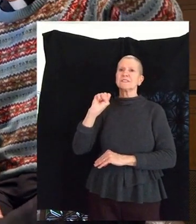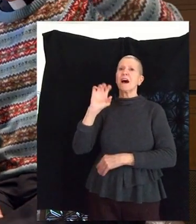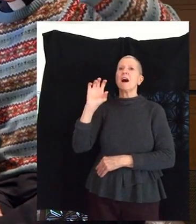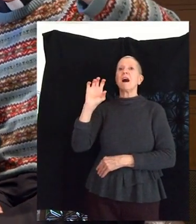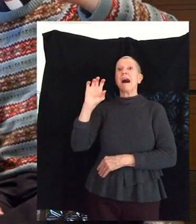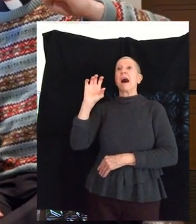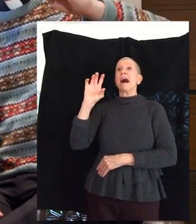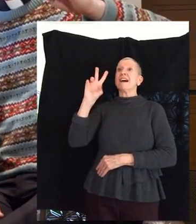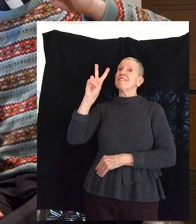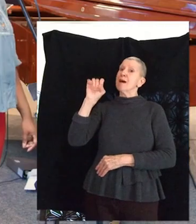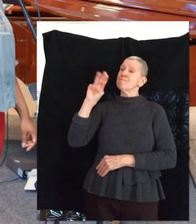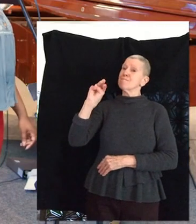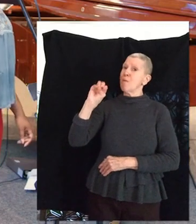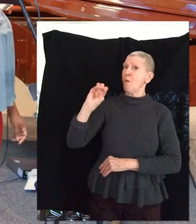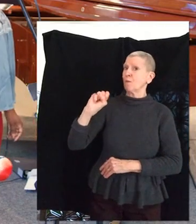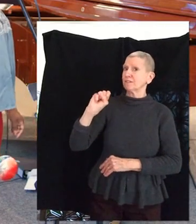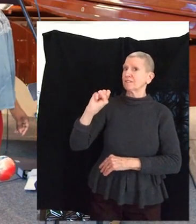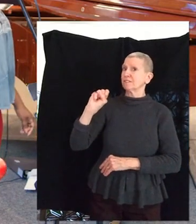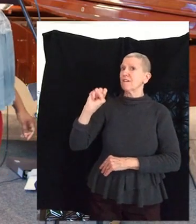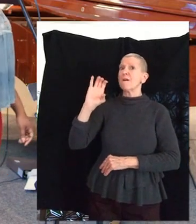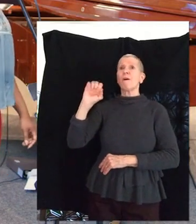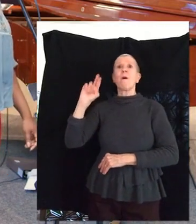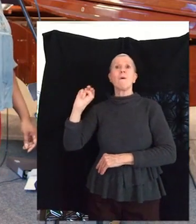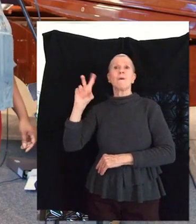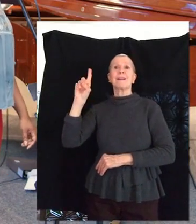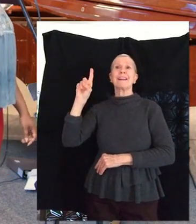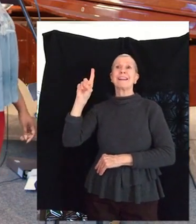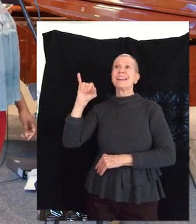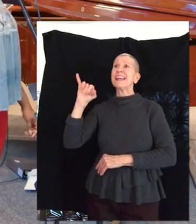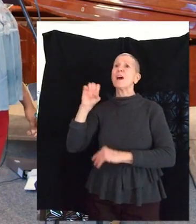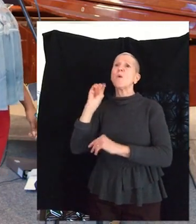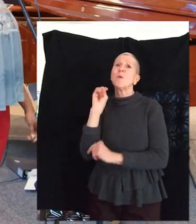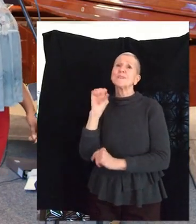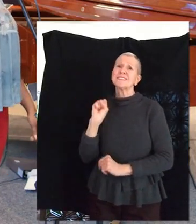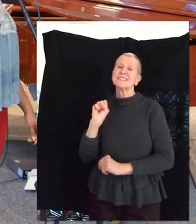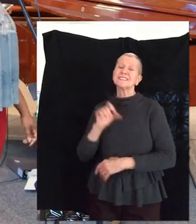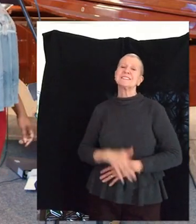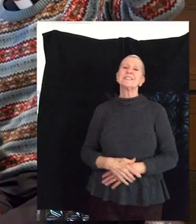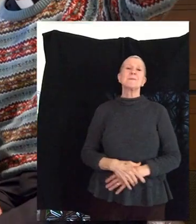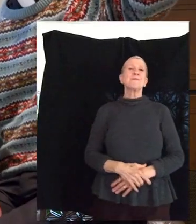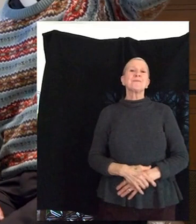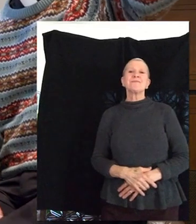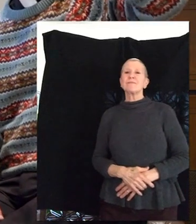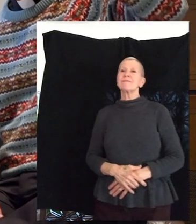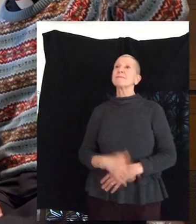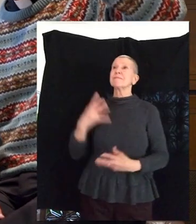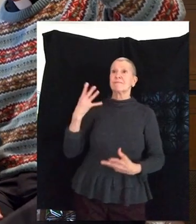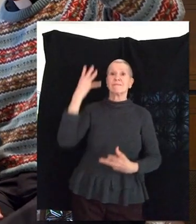Vamos, vamos, vamos con Dios.